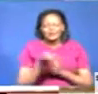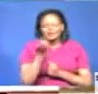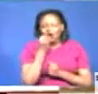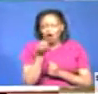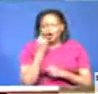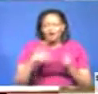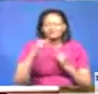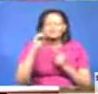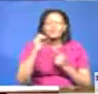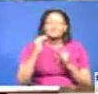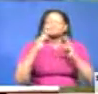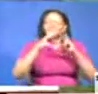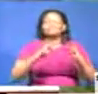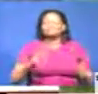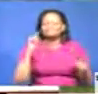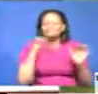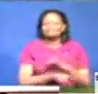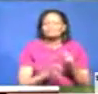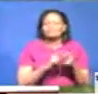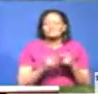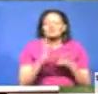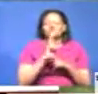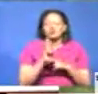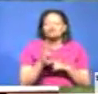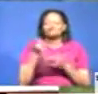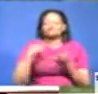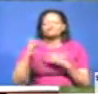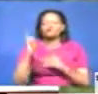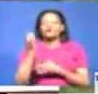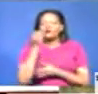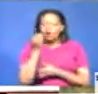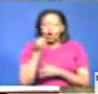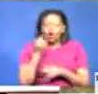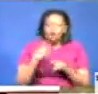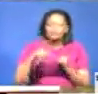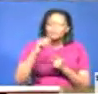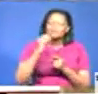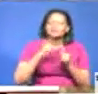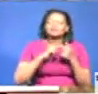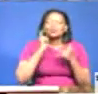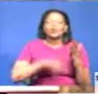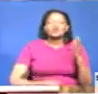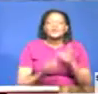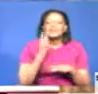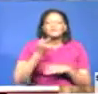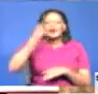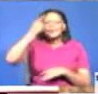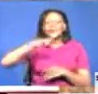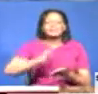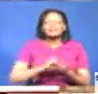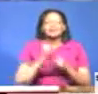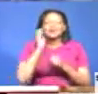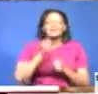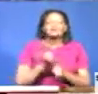GMO fanywe tena na kutumiwa kuratibu kanuni kuhusu vyakula vya aina hiyo. Taasisi hiyo inatetea kubuniwa kwa sera itakayohakikisha